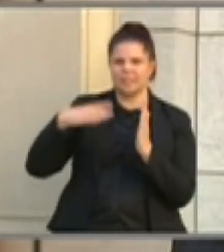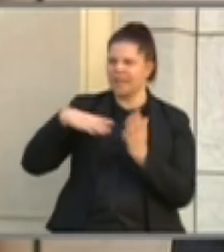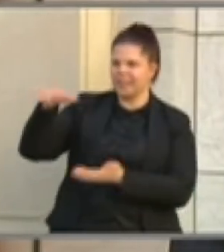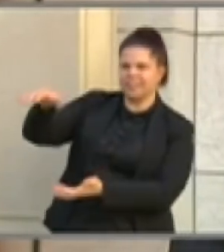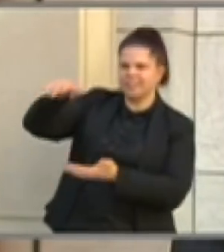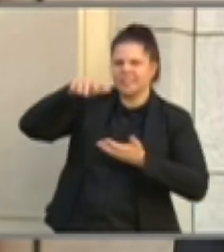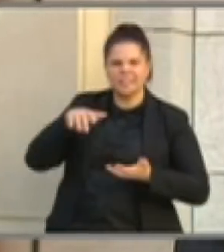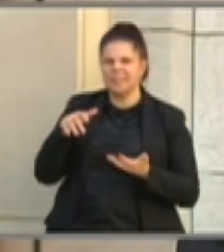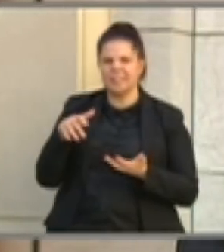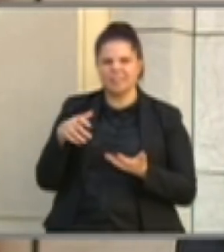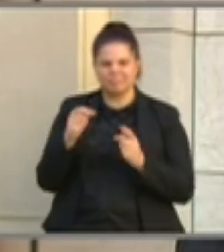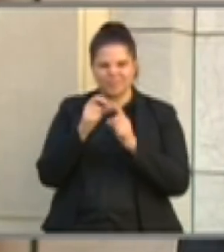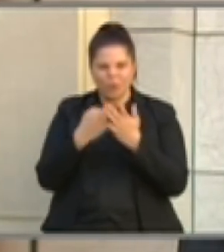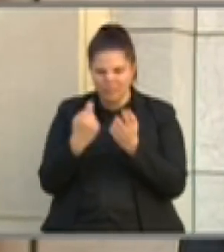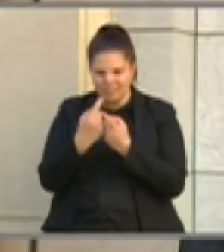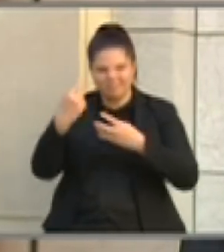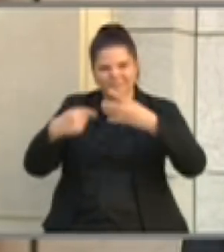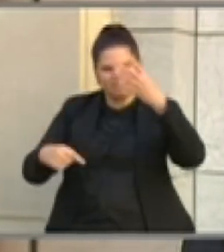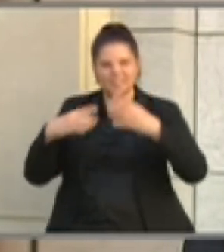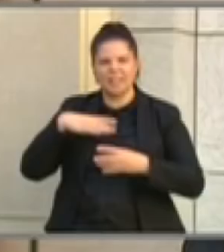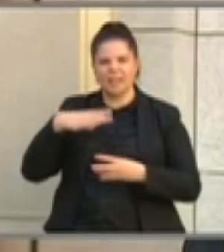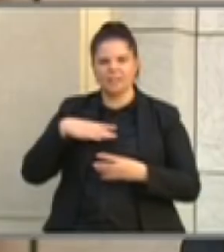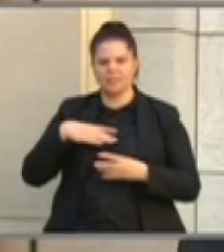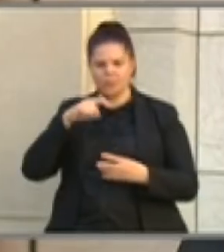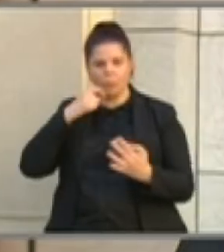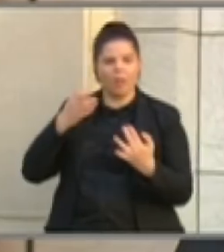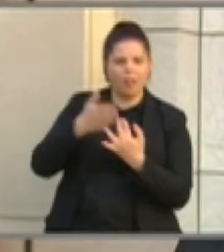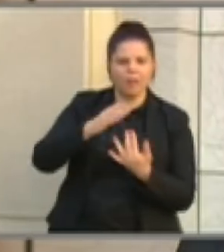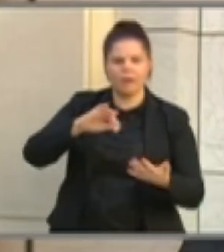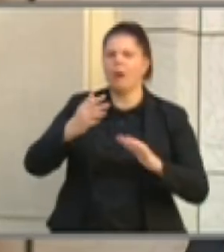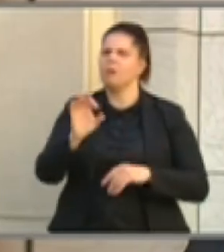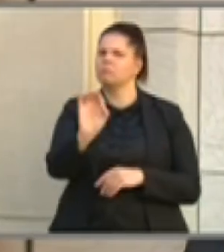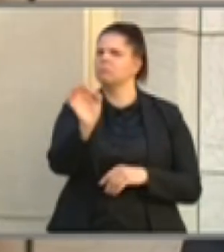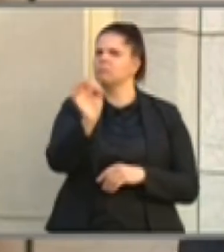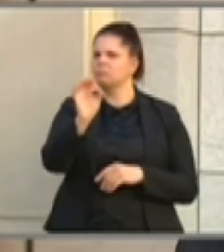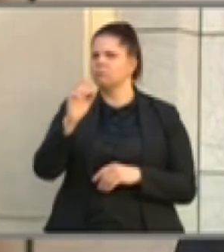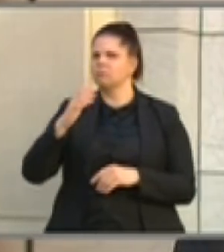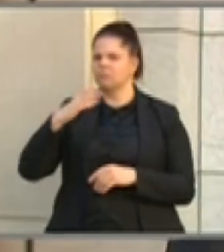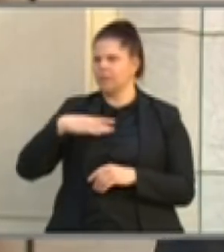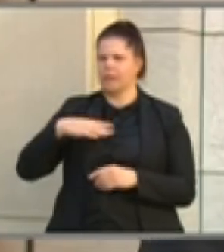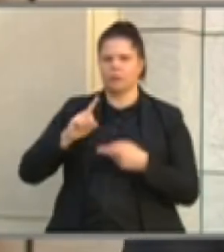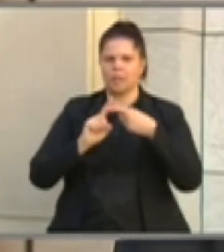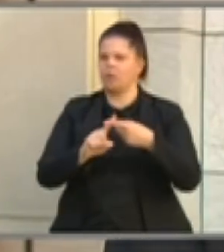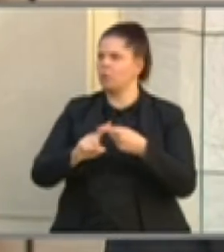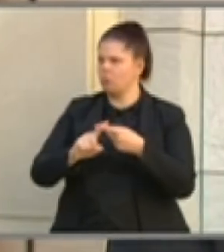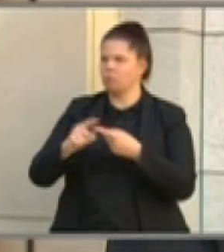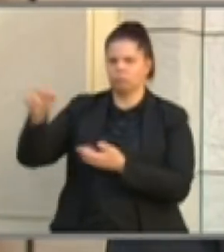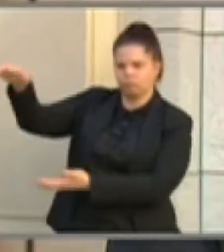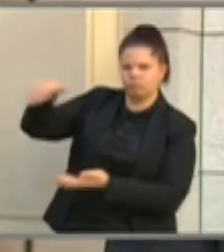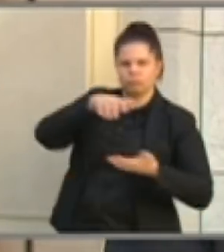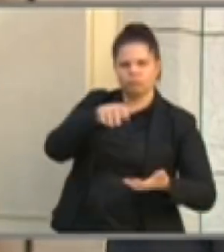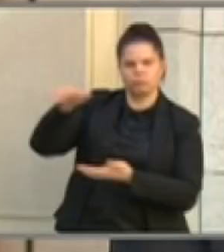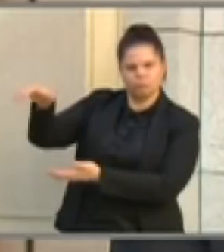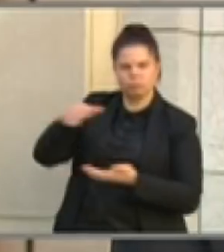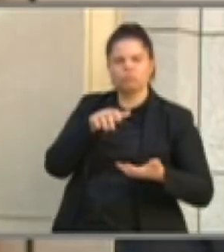disrupted politically by any sovereigns. So that is something obviously we would expect, and we would be calling out that